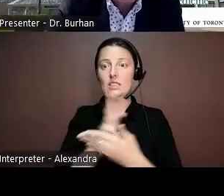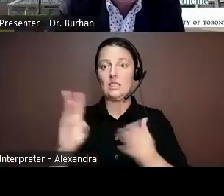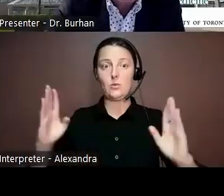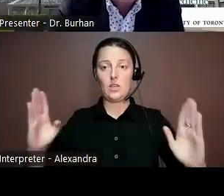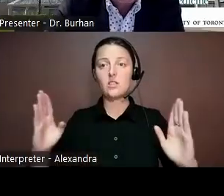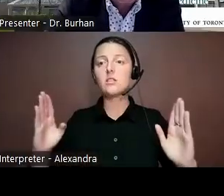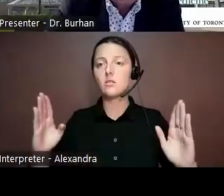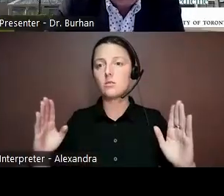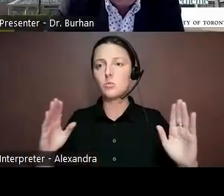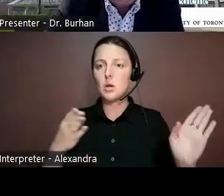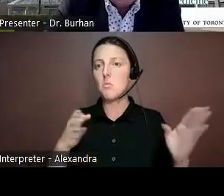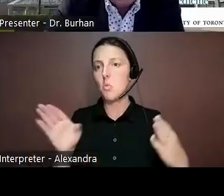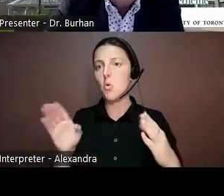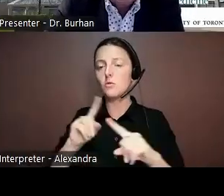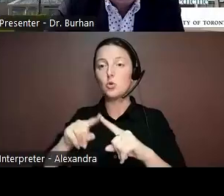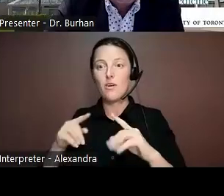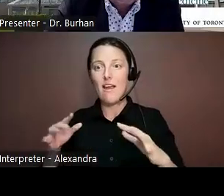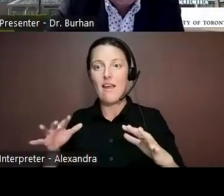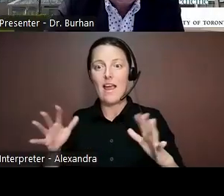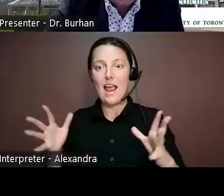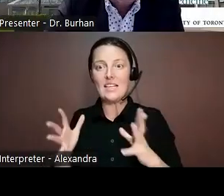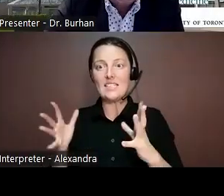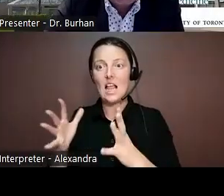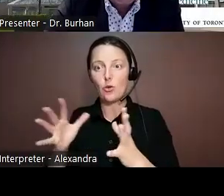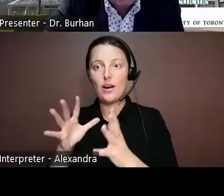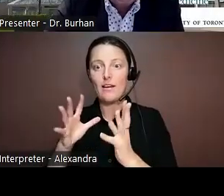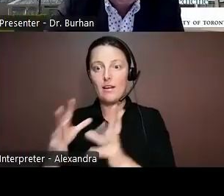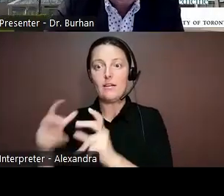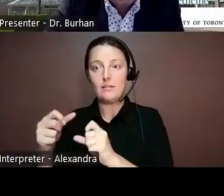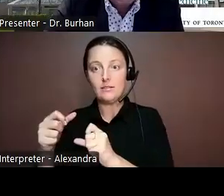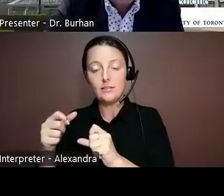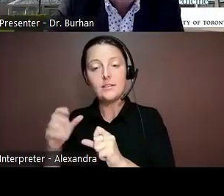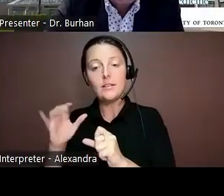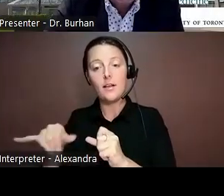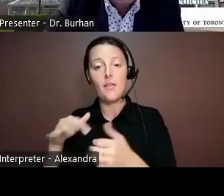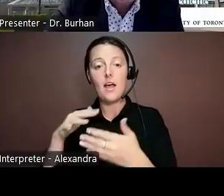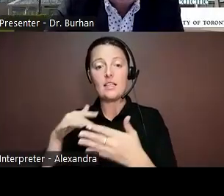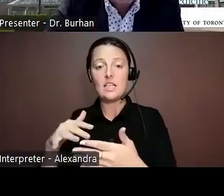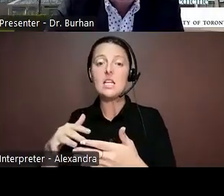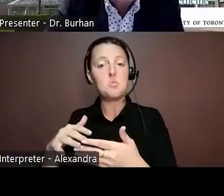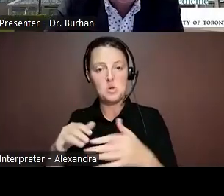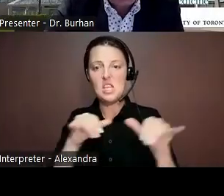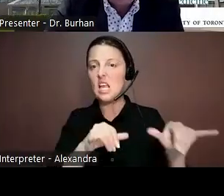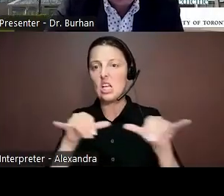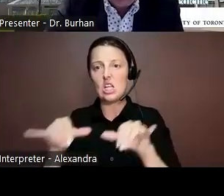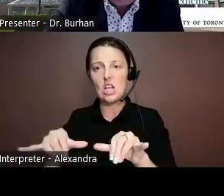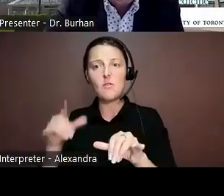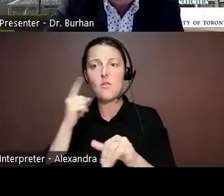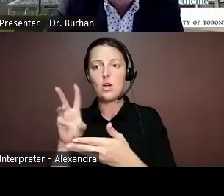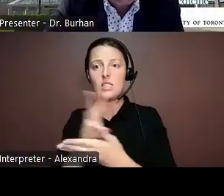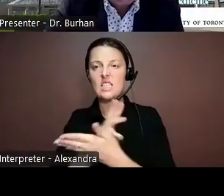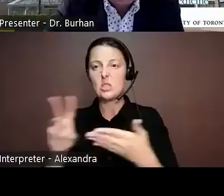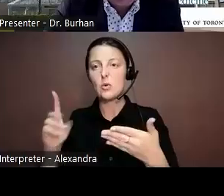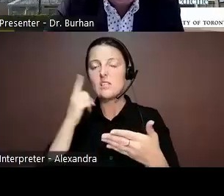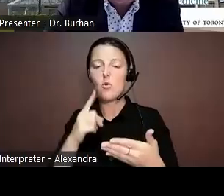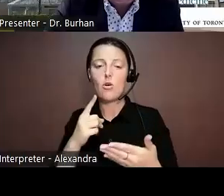an accelerated study with intermittent theta burst, and it was equivalent to 6 weeks in terms of efficacy for depression. So this